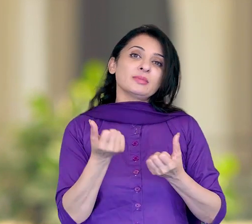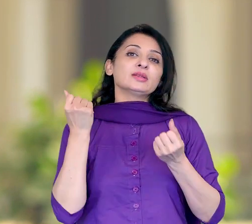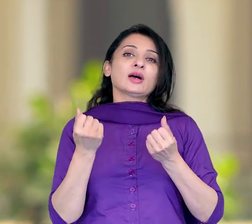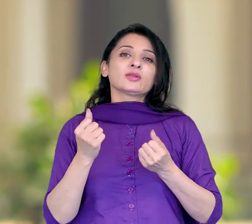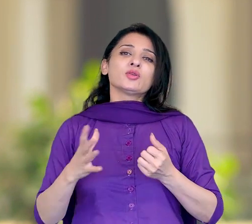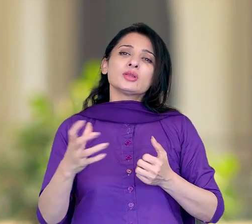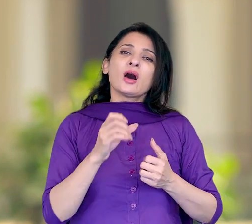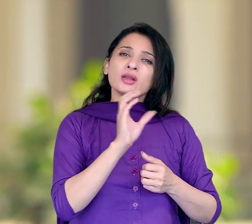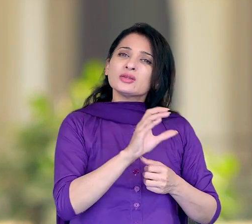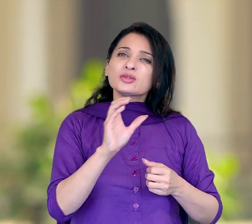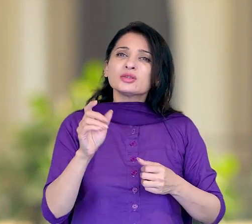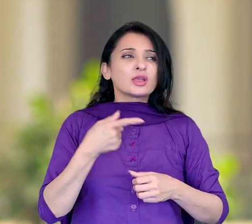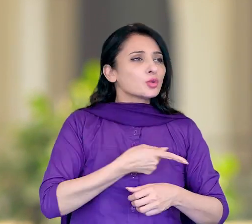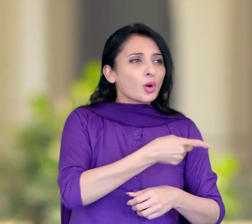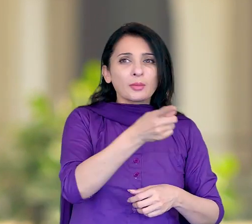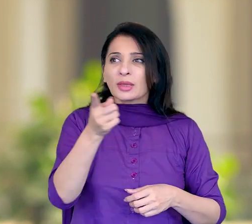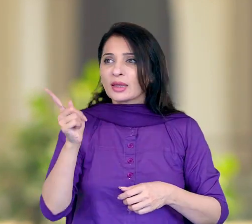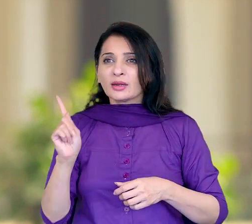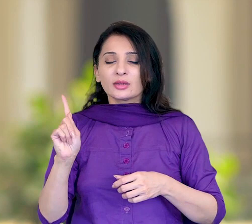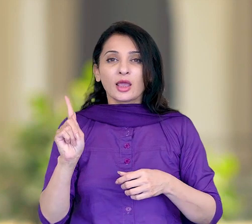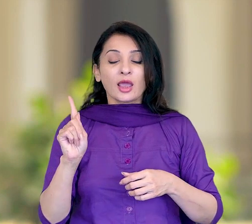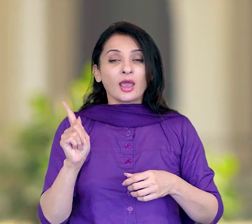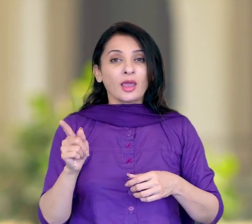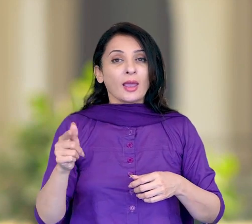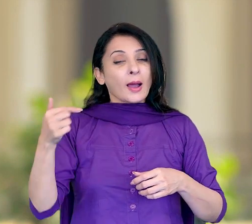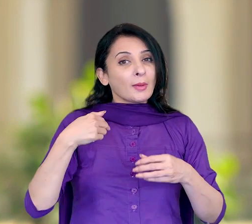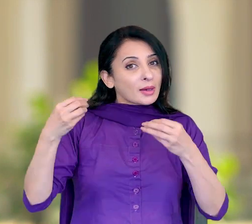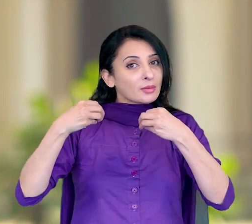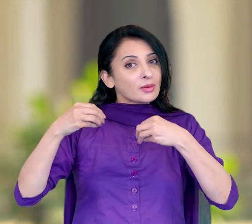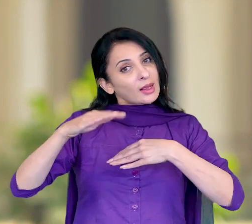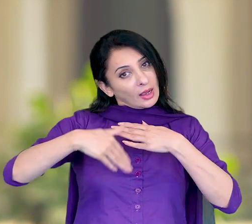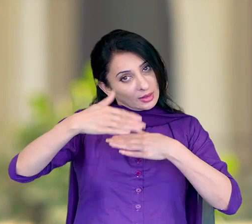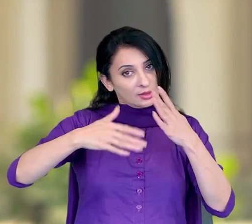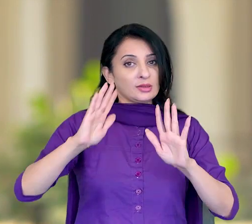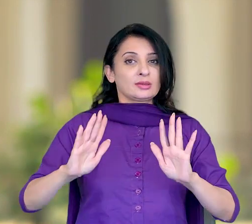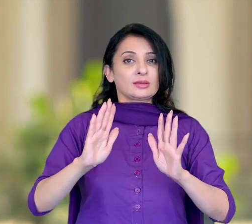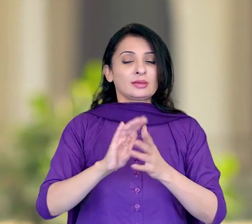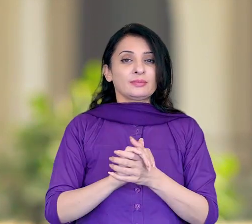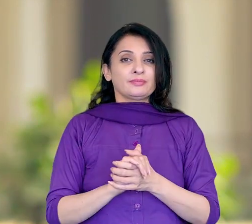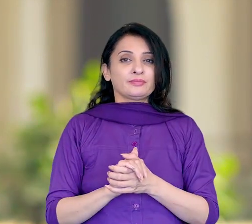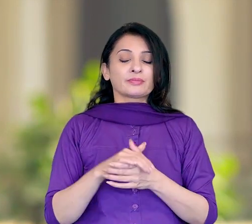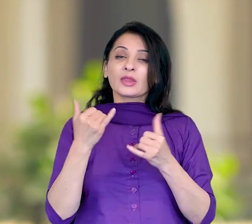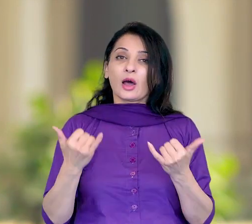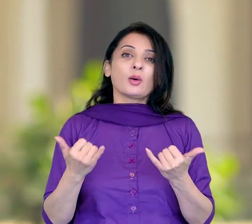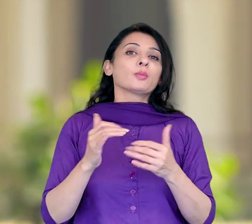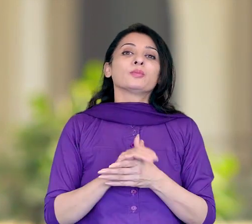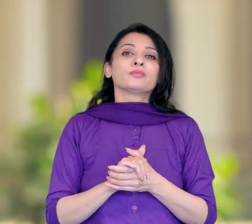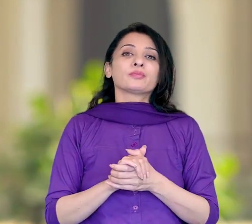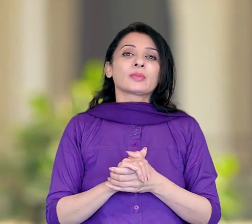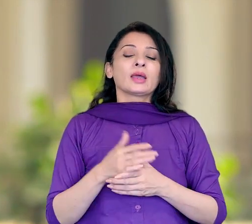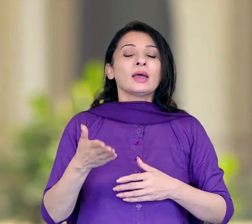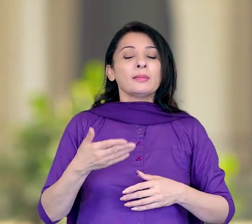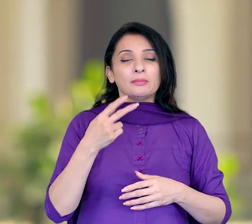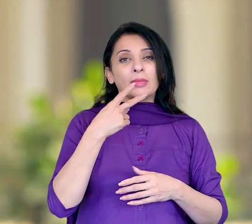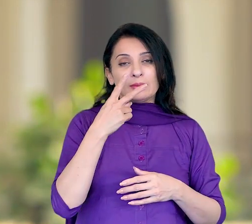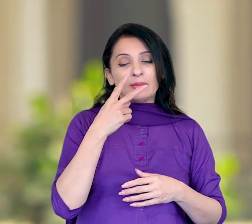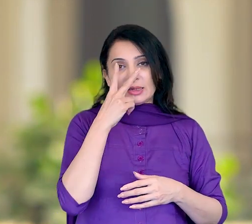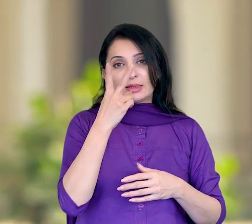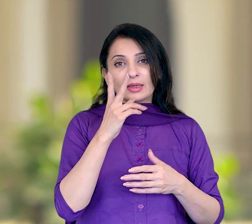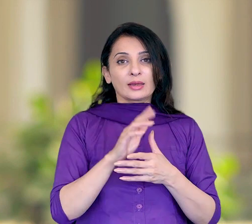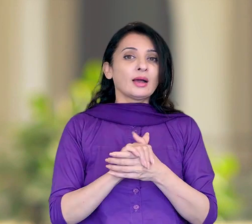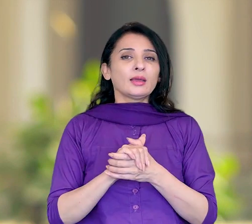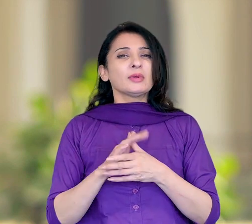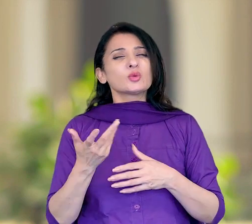is around you, that will help you go forward. Now, I've seen that we've spoken a little about